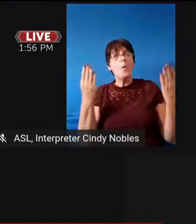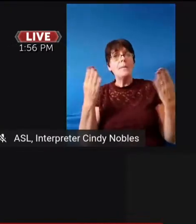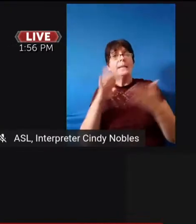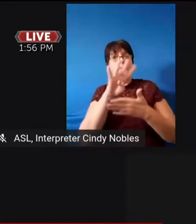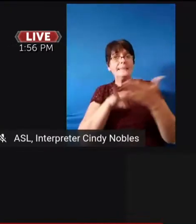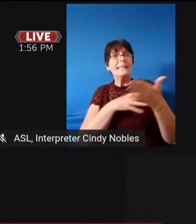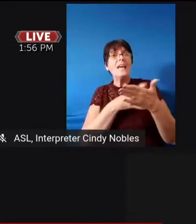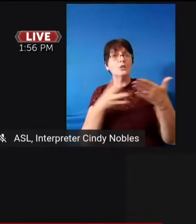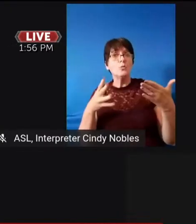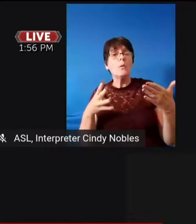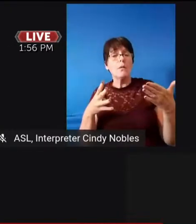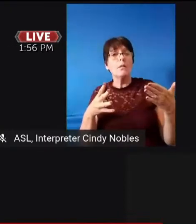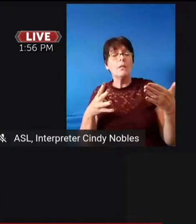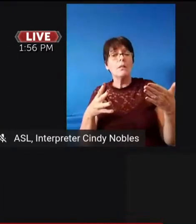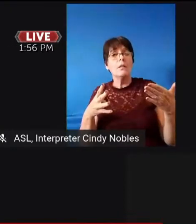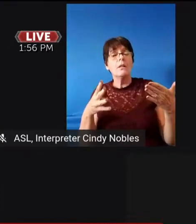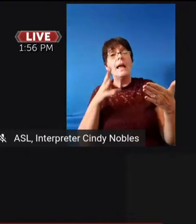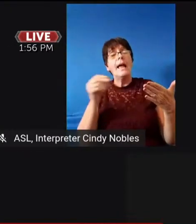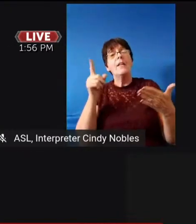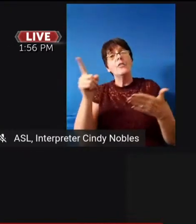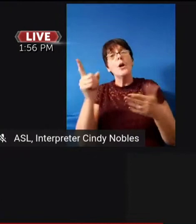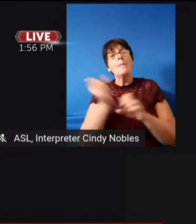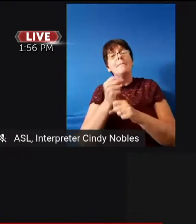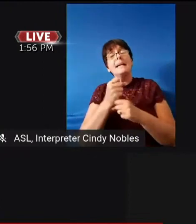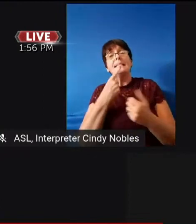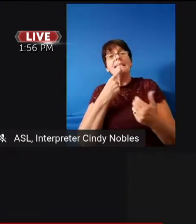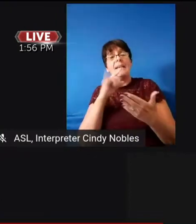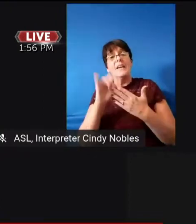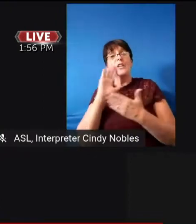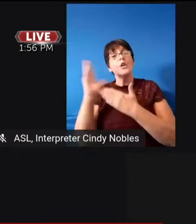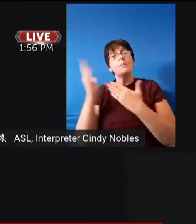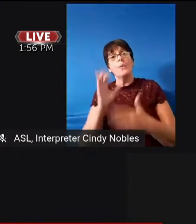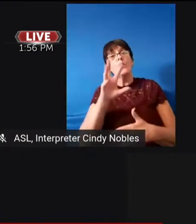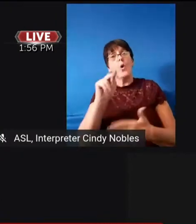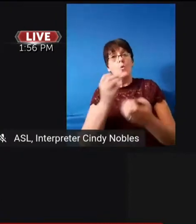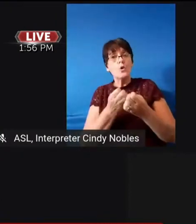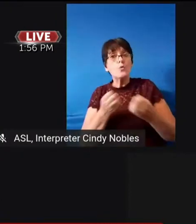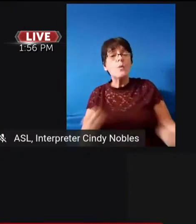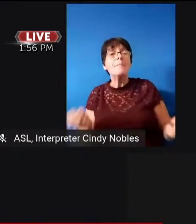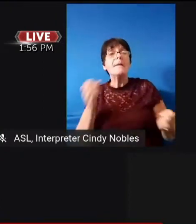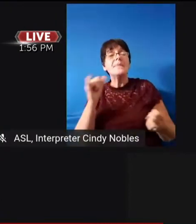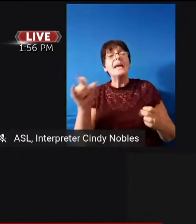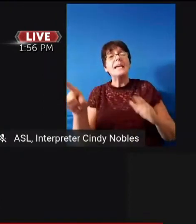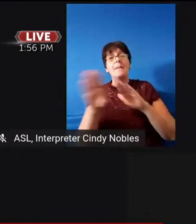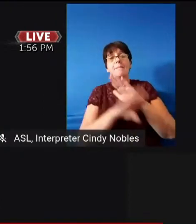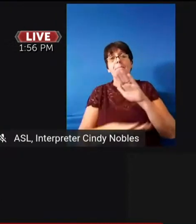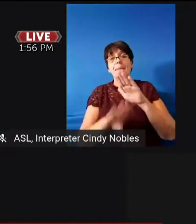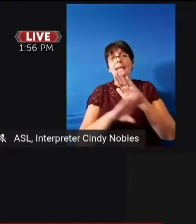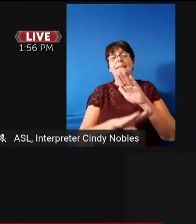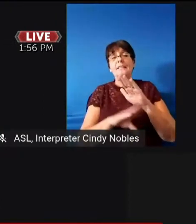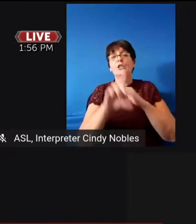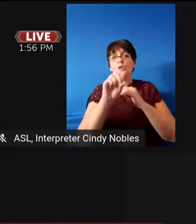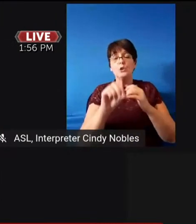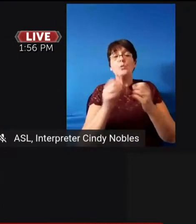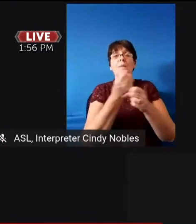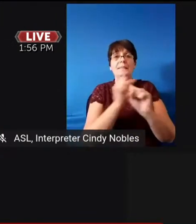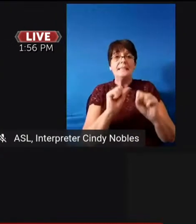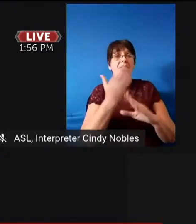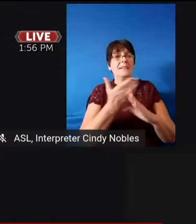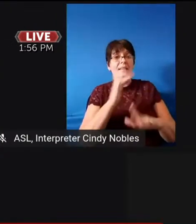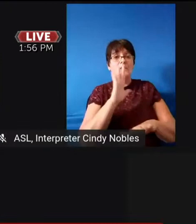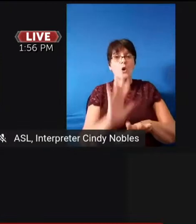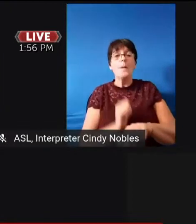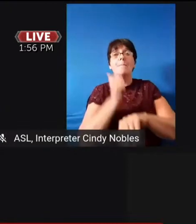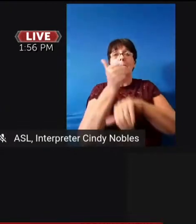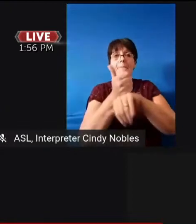schedule, and they're making the claim that they can bring their own equipment, that they can stay 6 feet apart and put safety measures in place. And